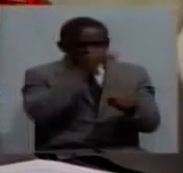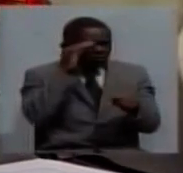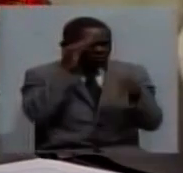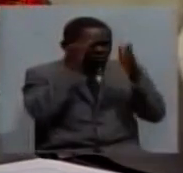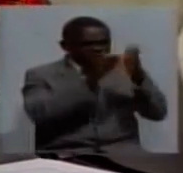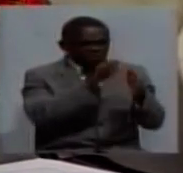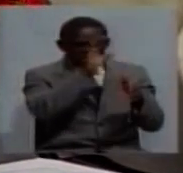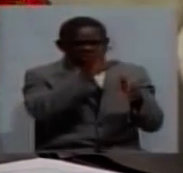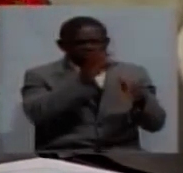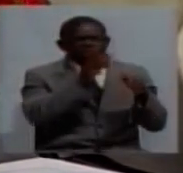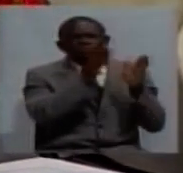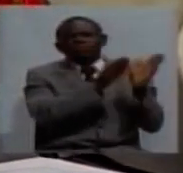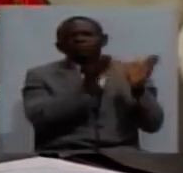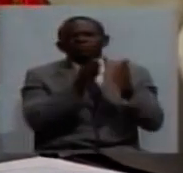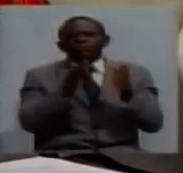invite